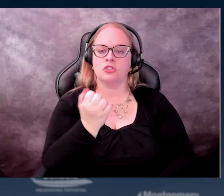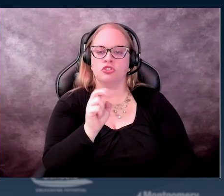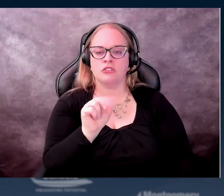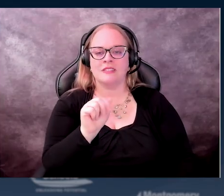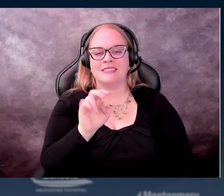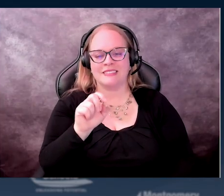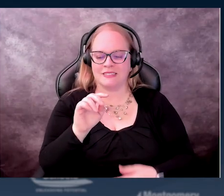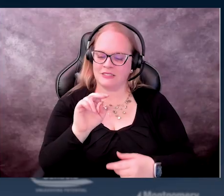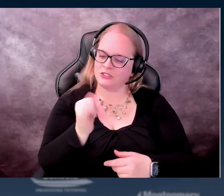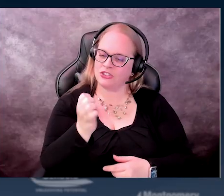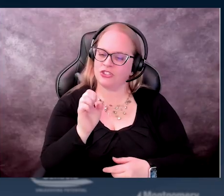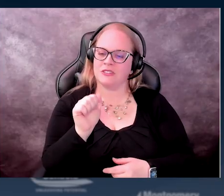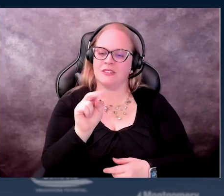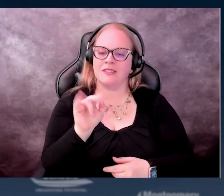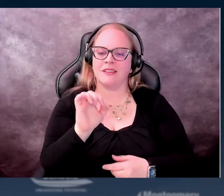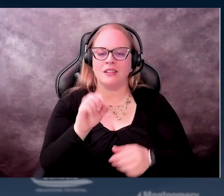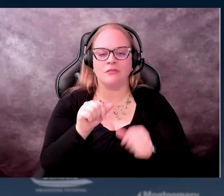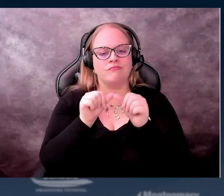presentation.